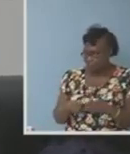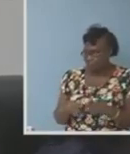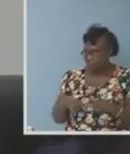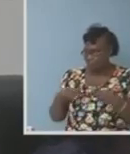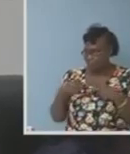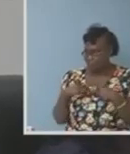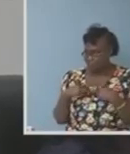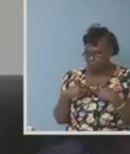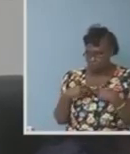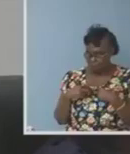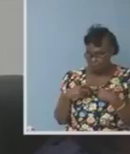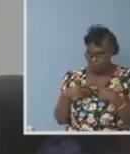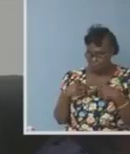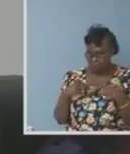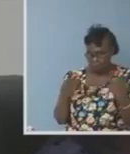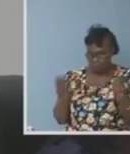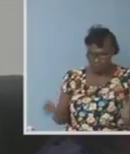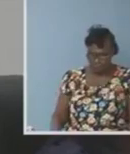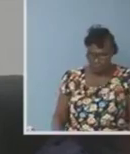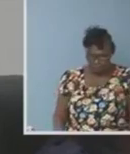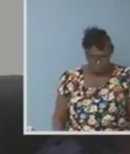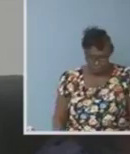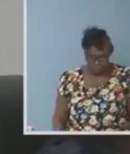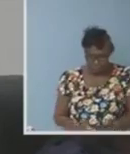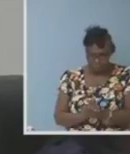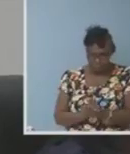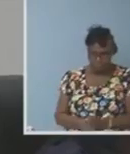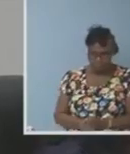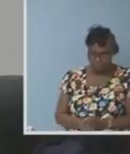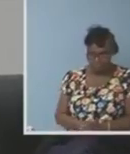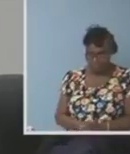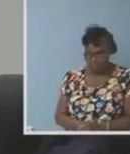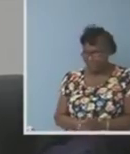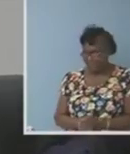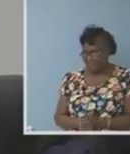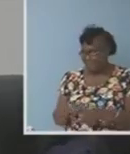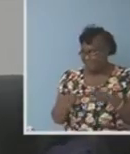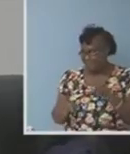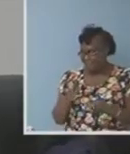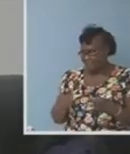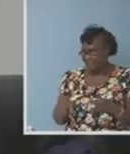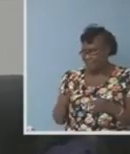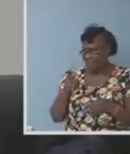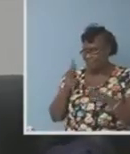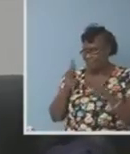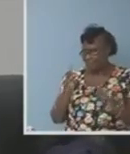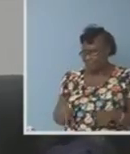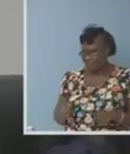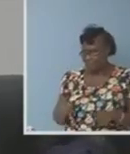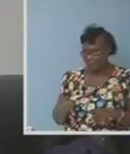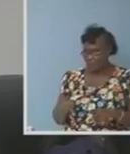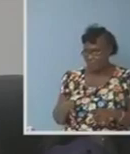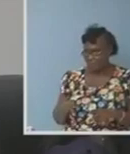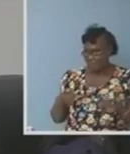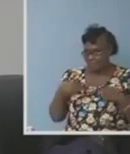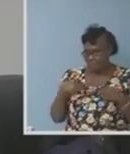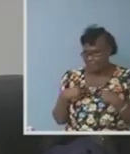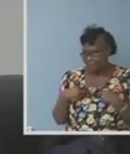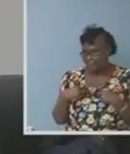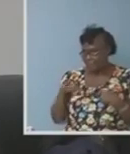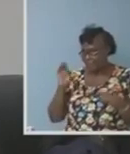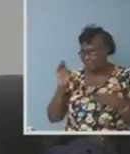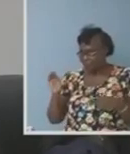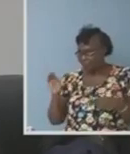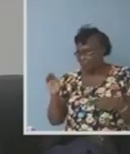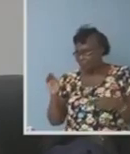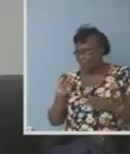isolation spaces in casualty. So if someone is suspected of COVID, or remember, aside from